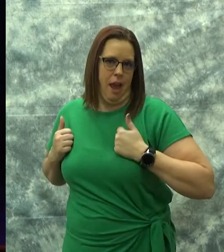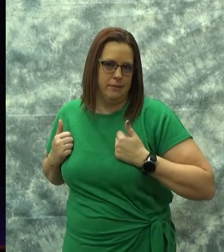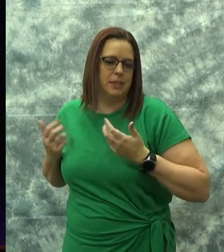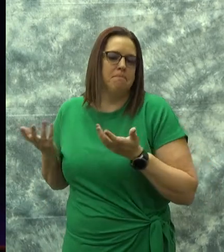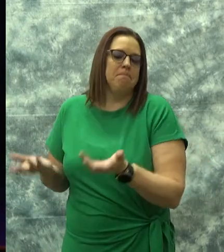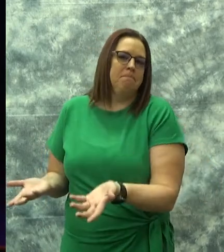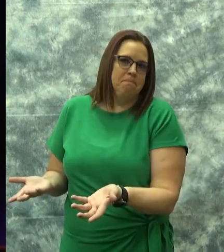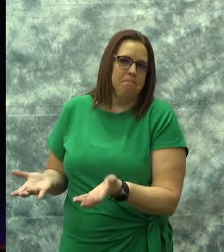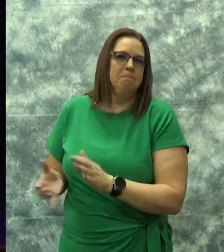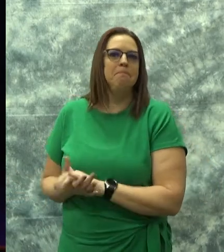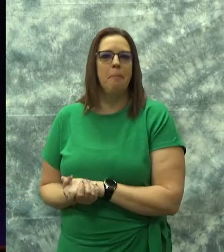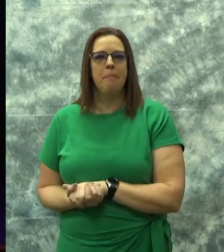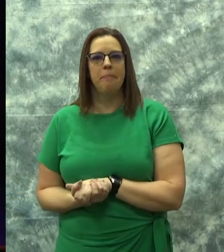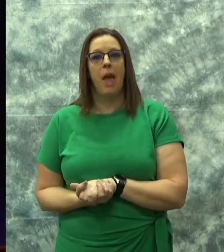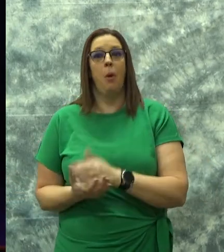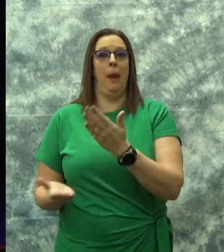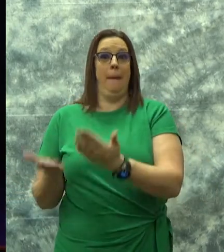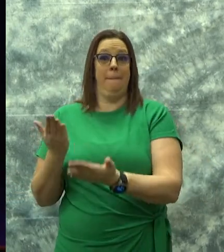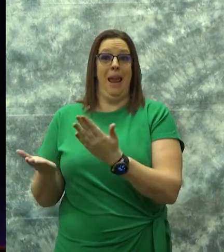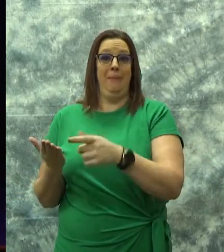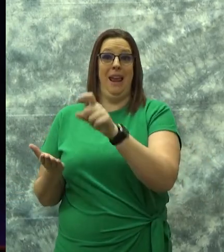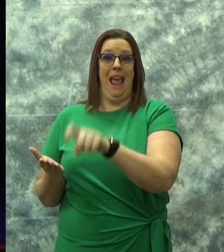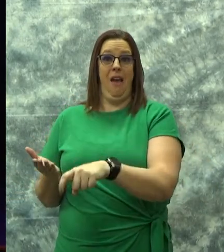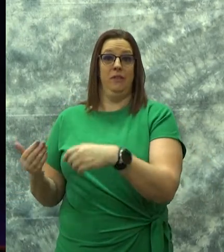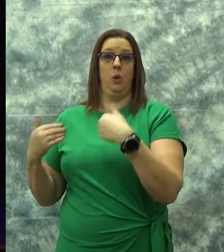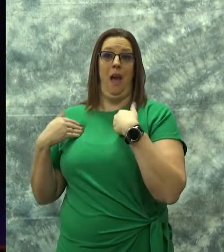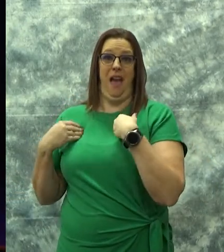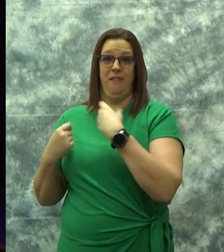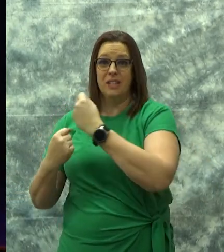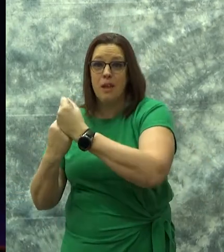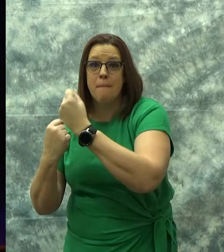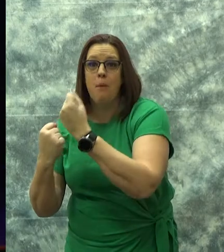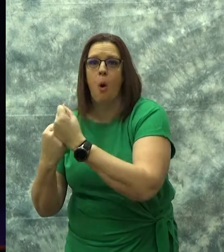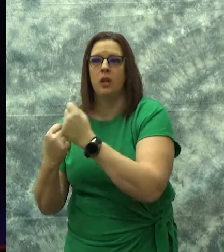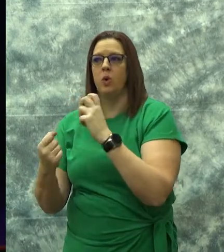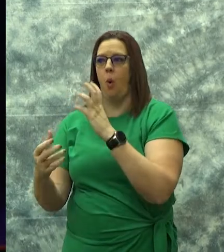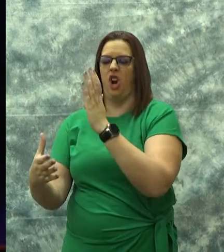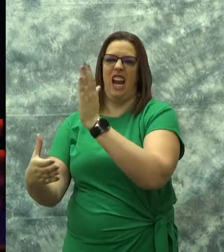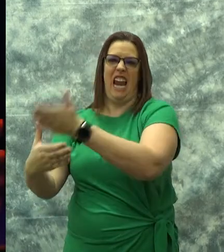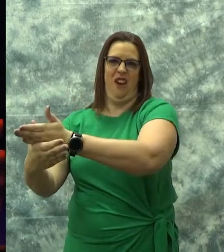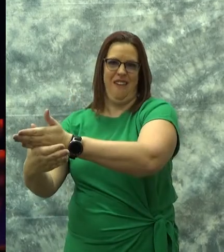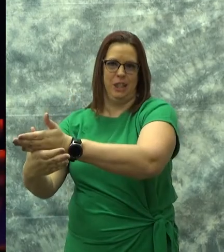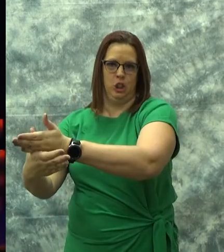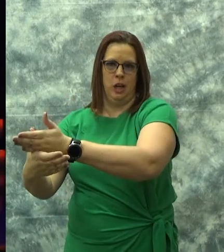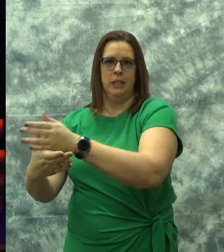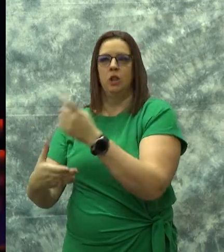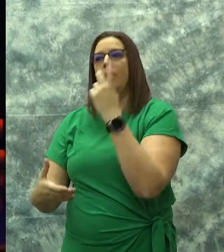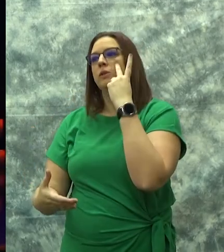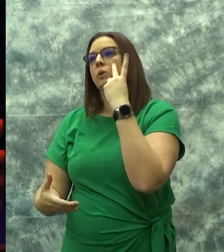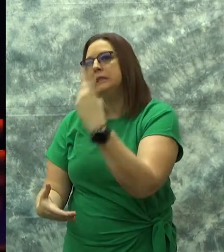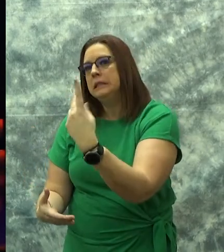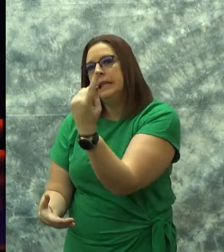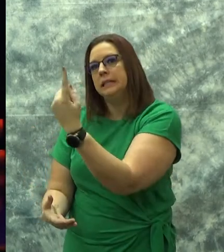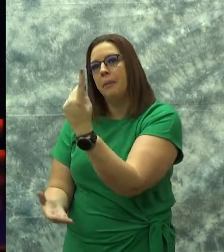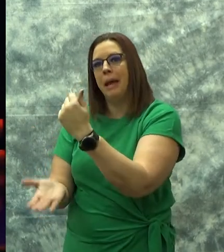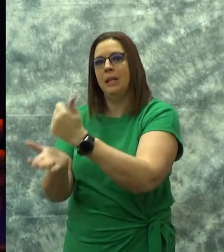some degree to stay healthy and well. And we'll maybe have to have support and intervention. We may have to see somebody to help